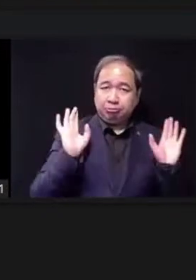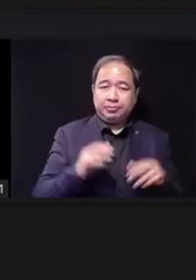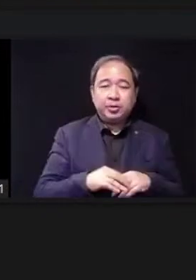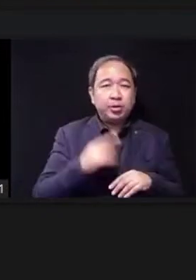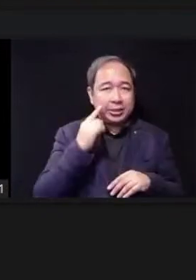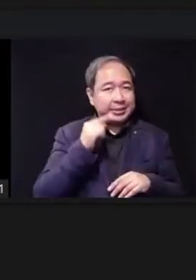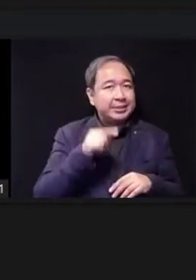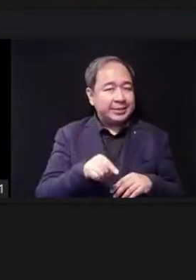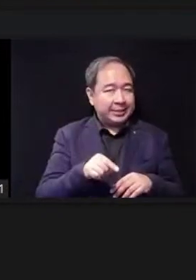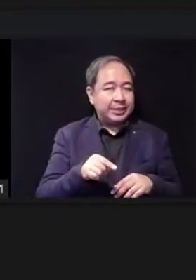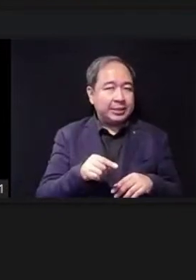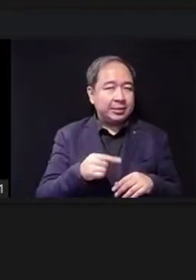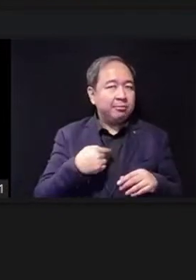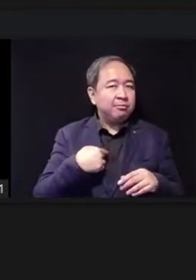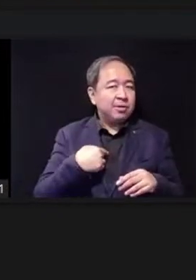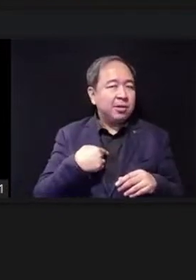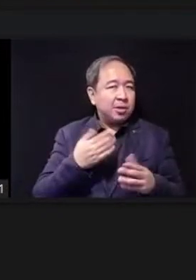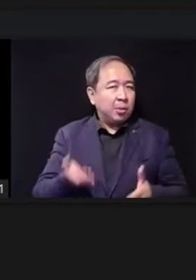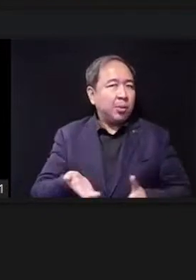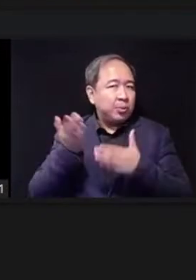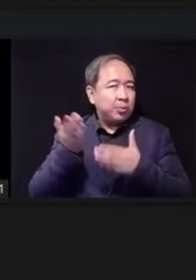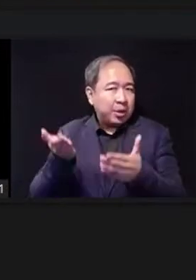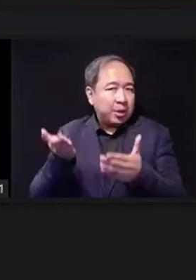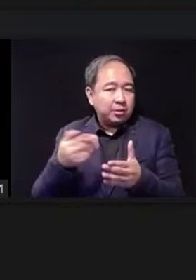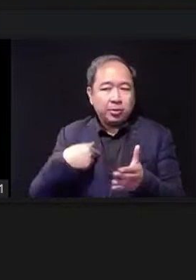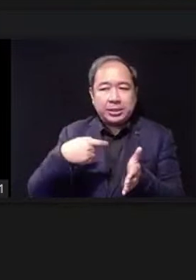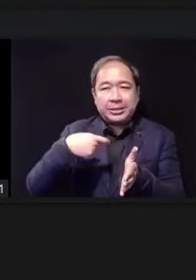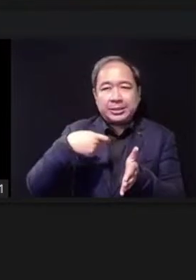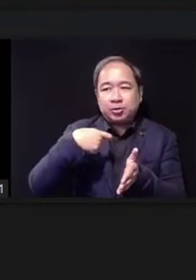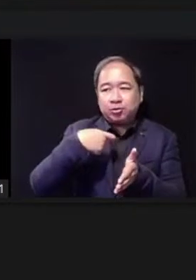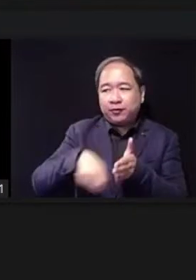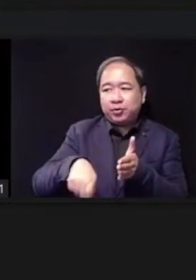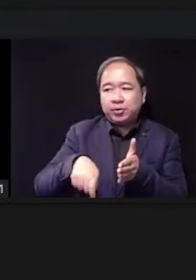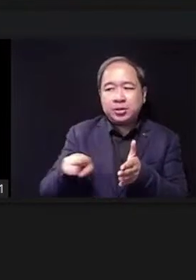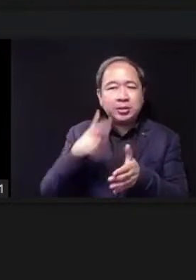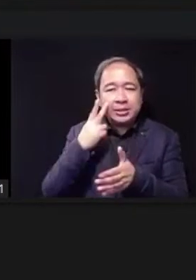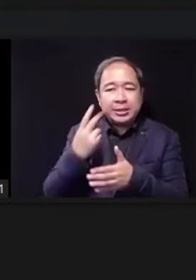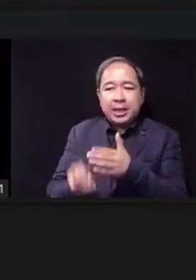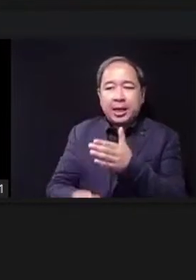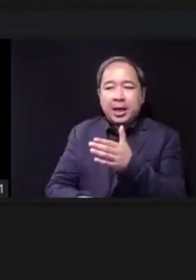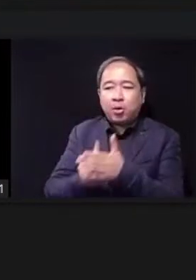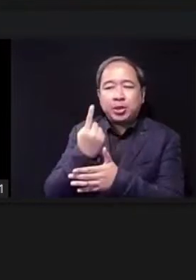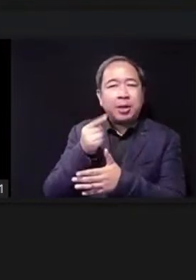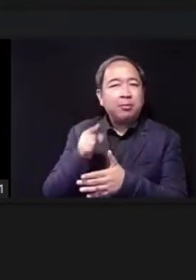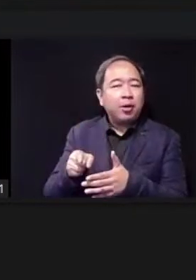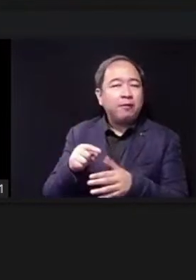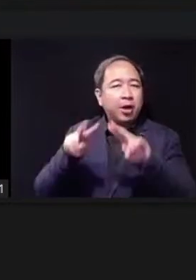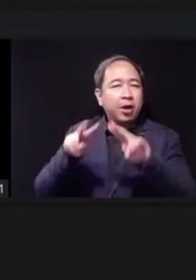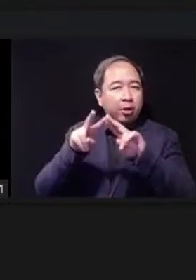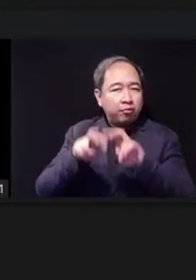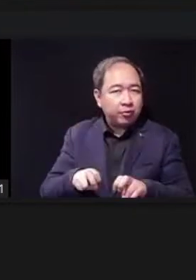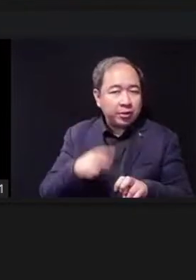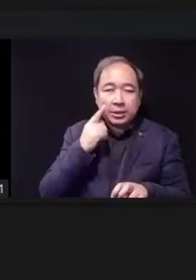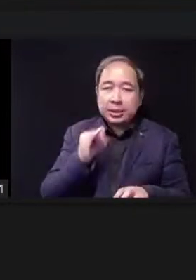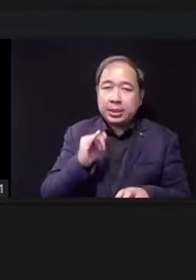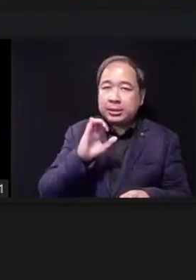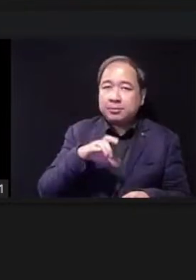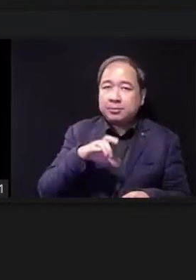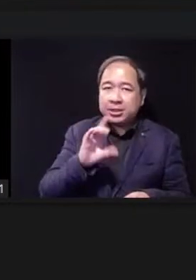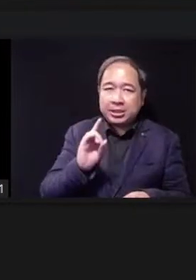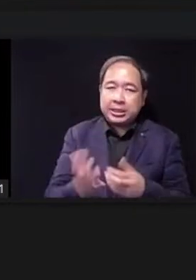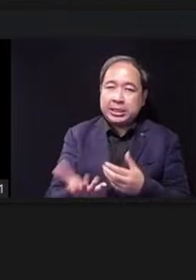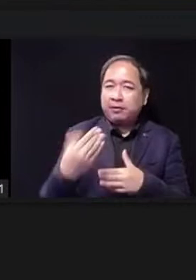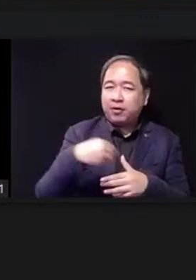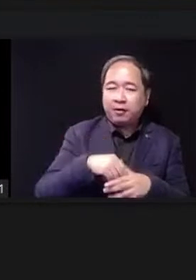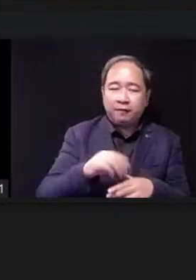I propose the deletion of these outcomes of the reviews because the ICPD itself covers everything. But if